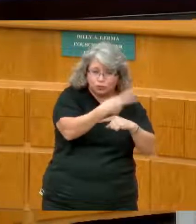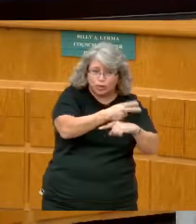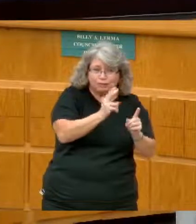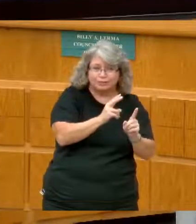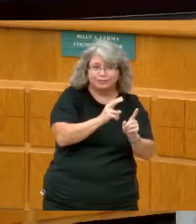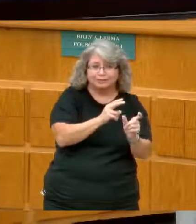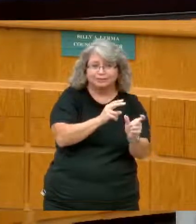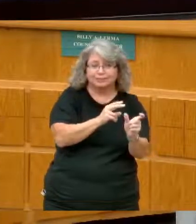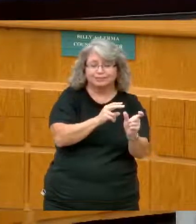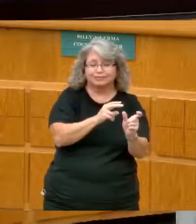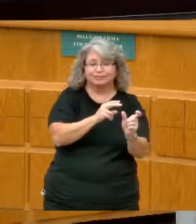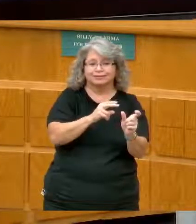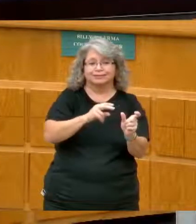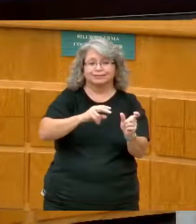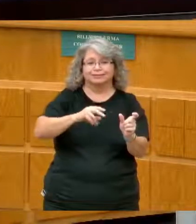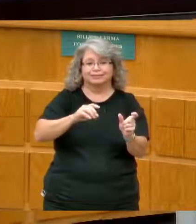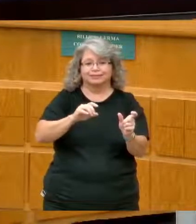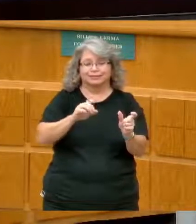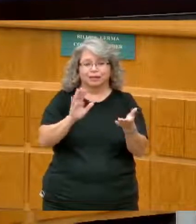individuals here in Nueces County.